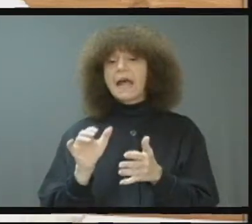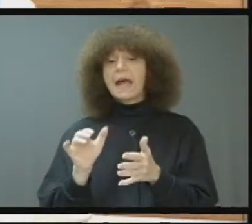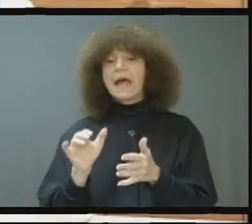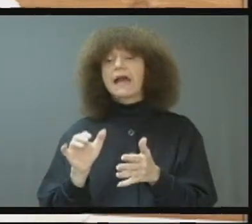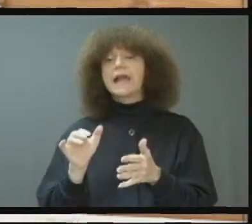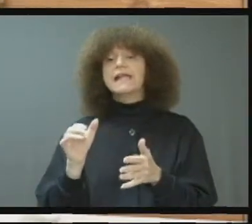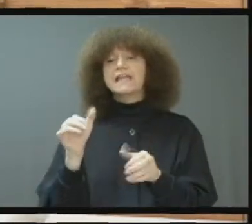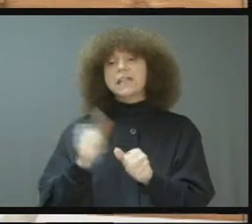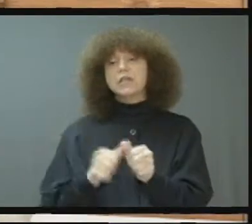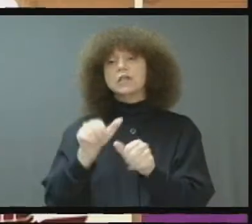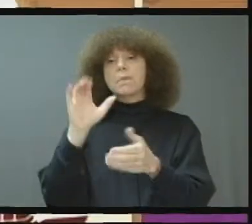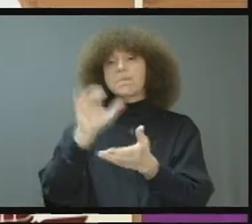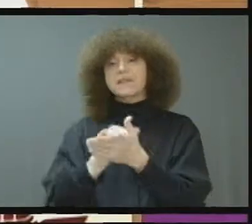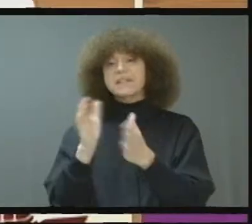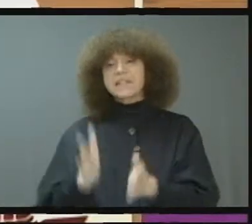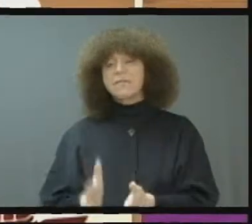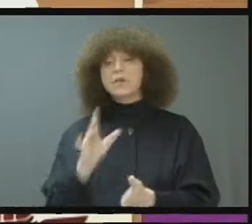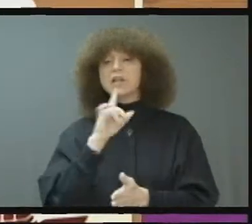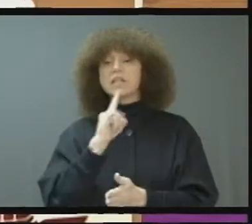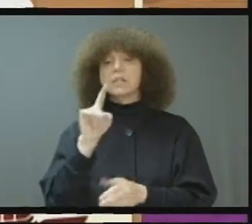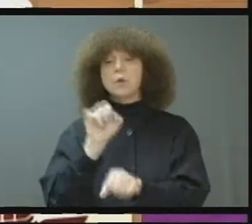of his hands.